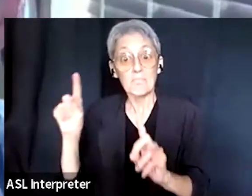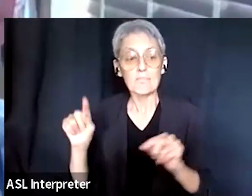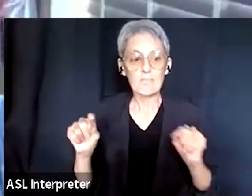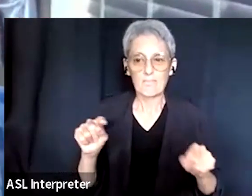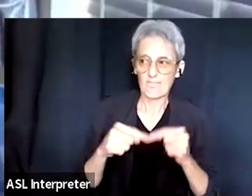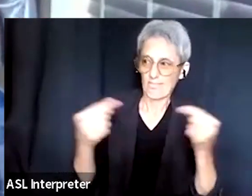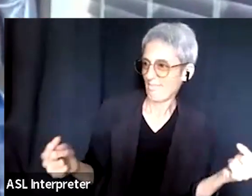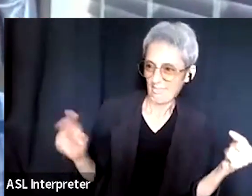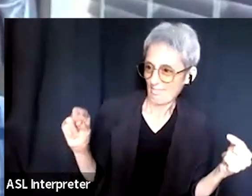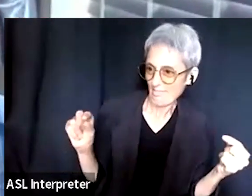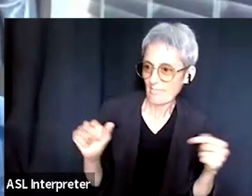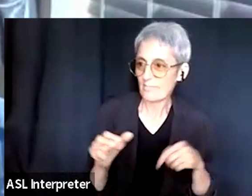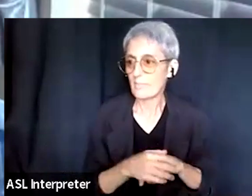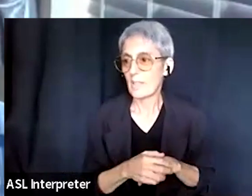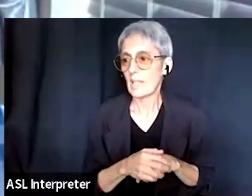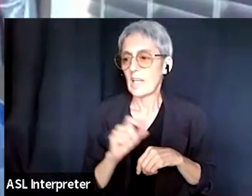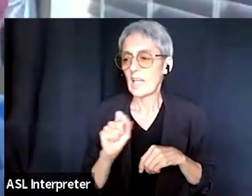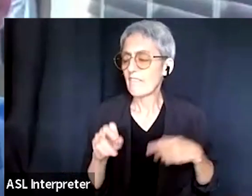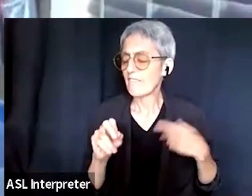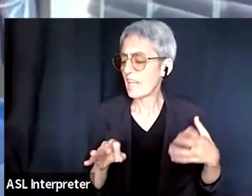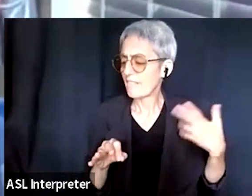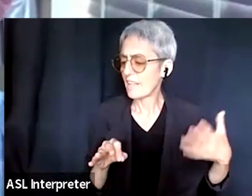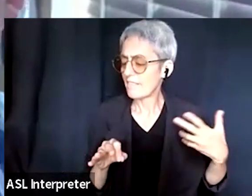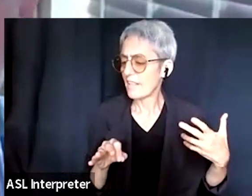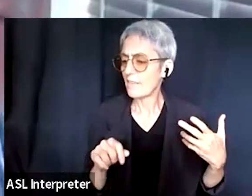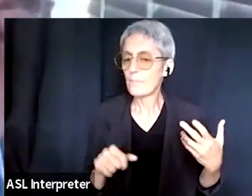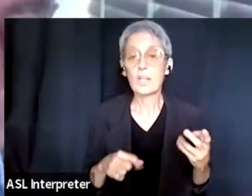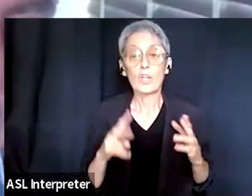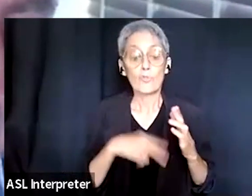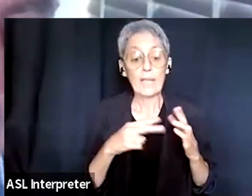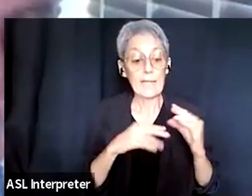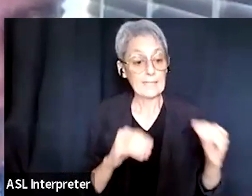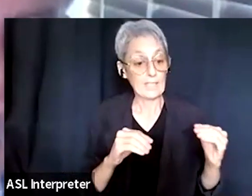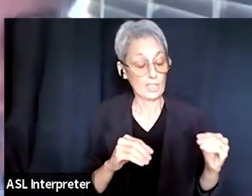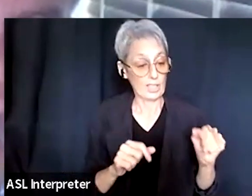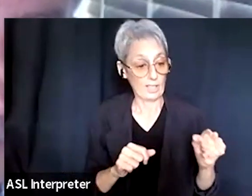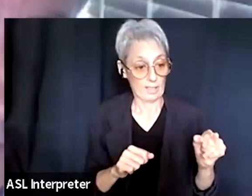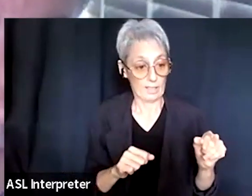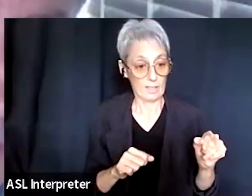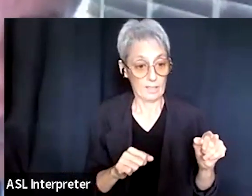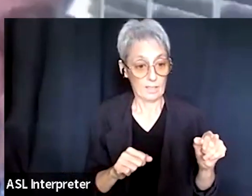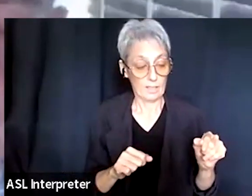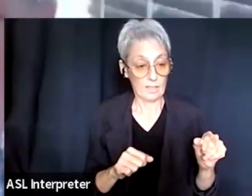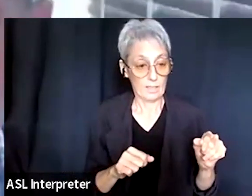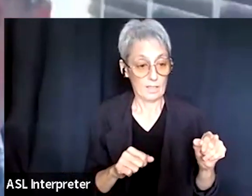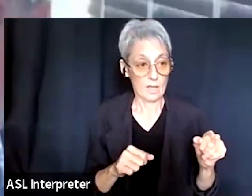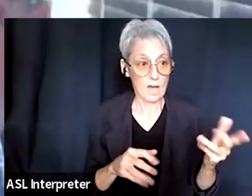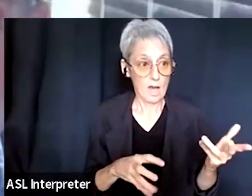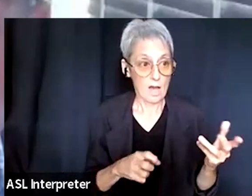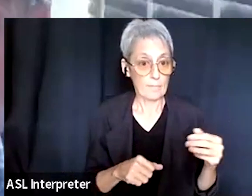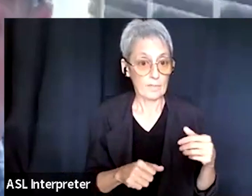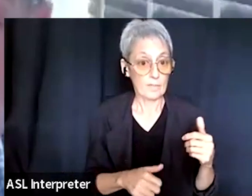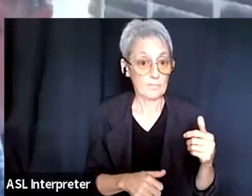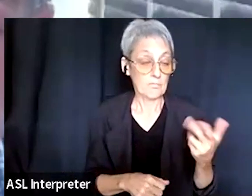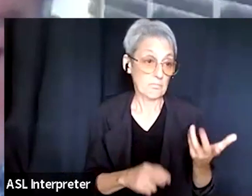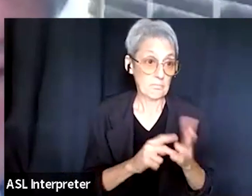if reading teaching does not in the end result in the majority of children improving